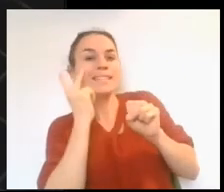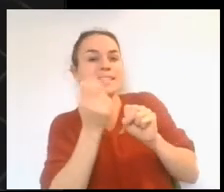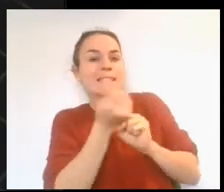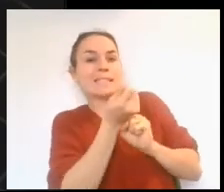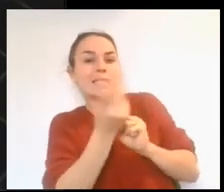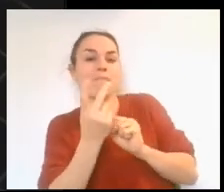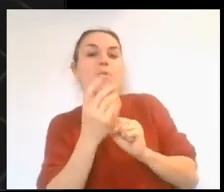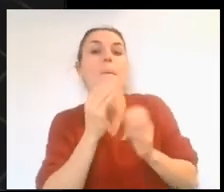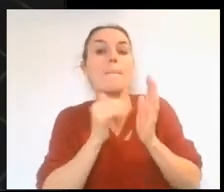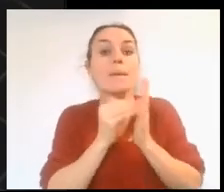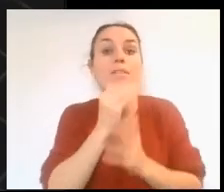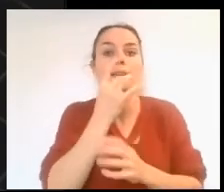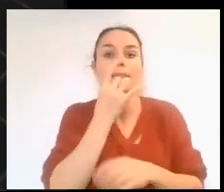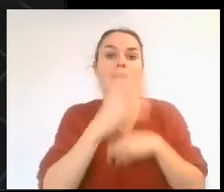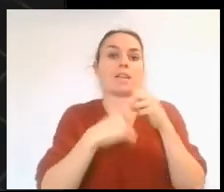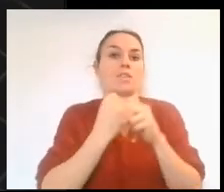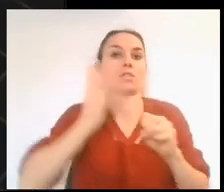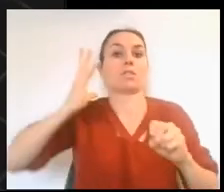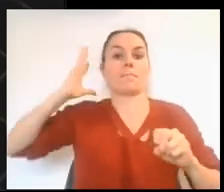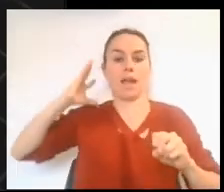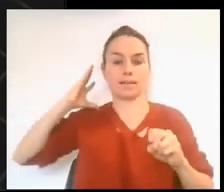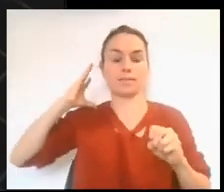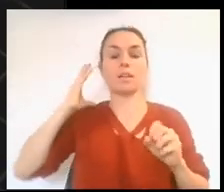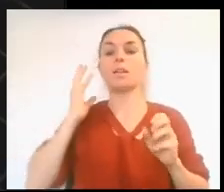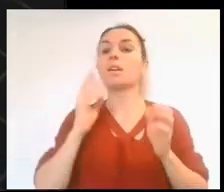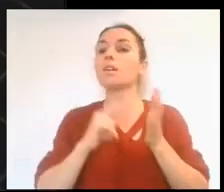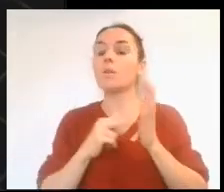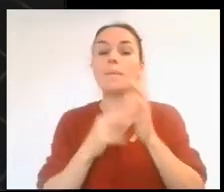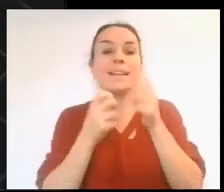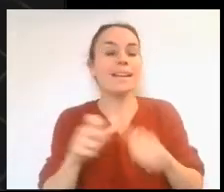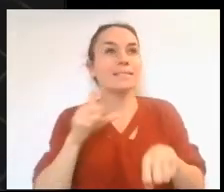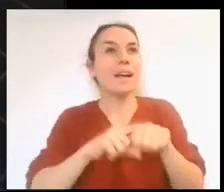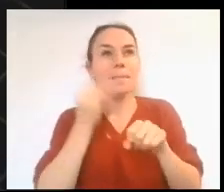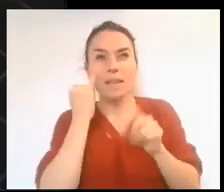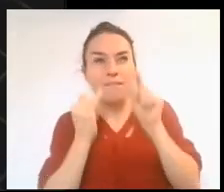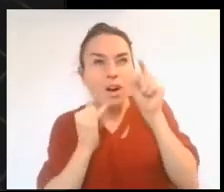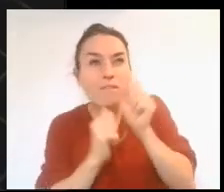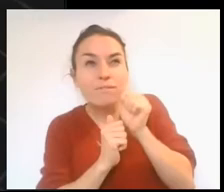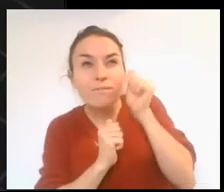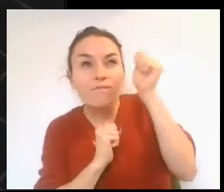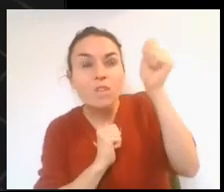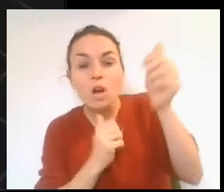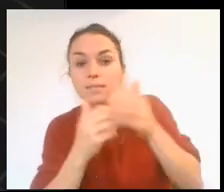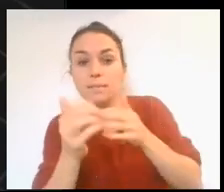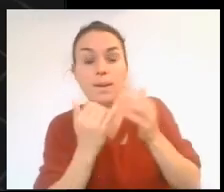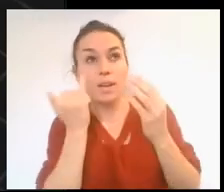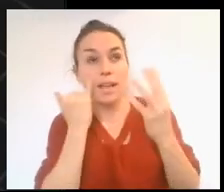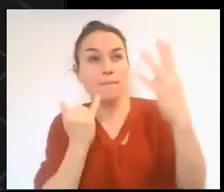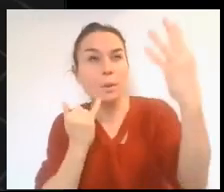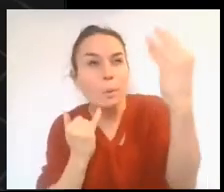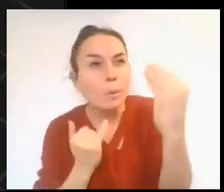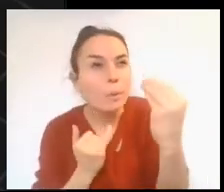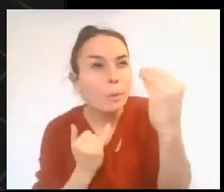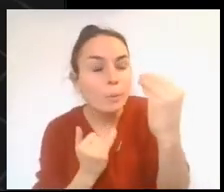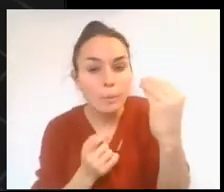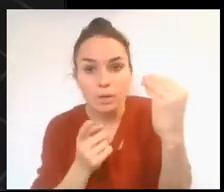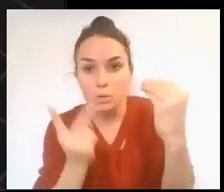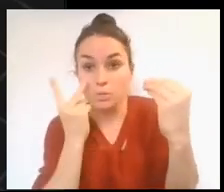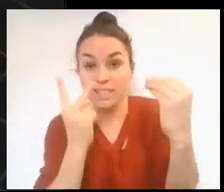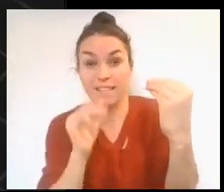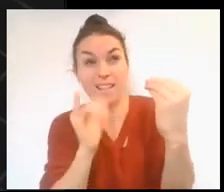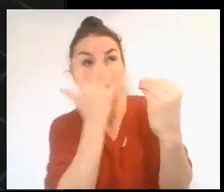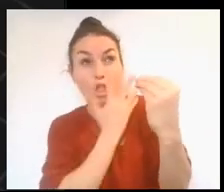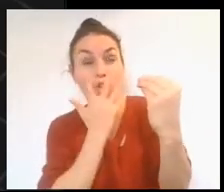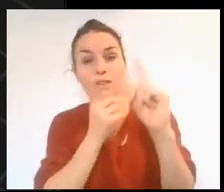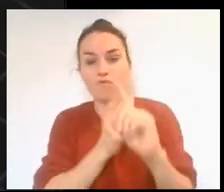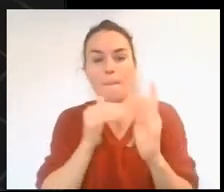image a galaxy that's very distant, even though it's faint, you're seeing as it was billions of